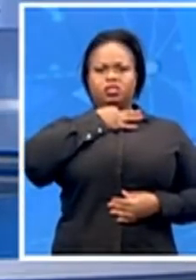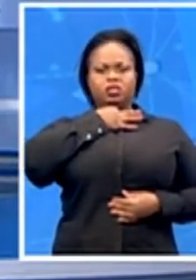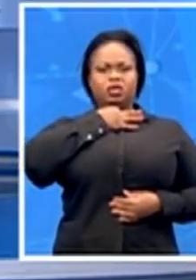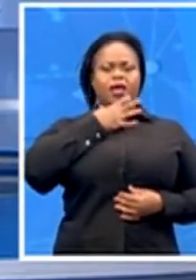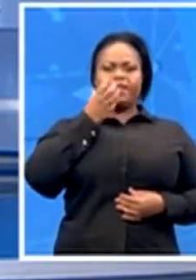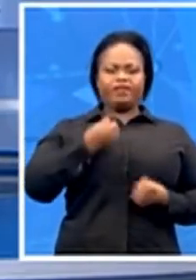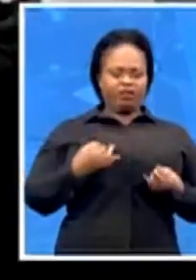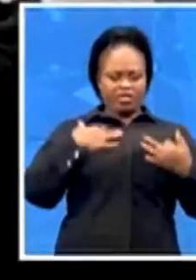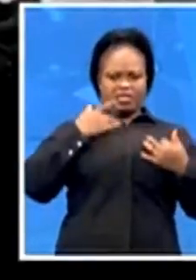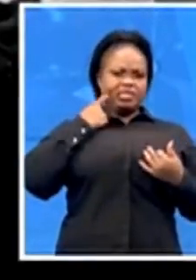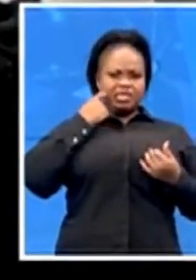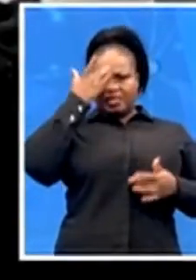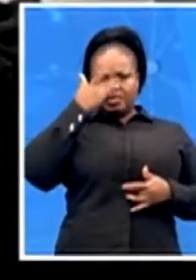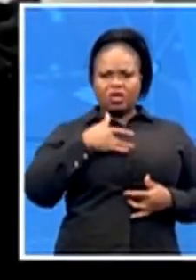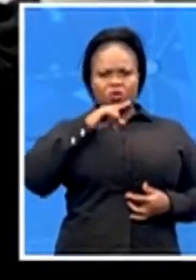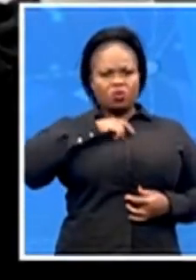Well,